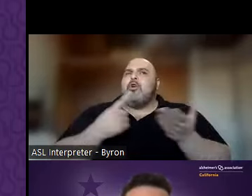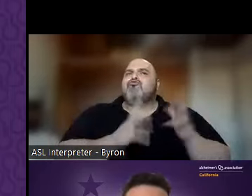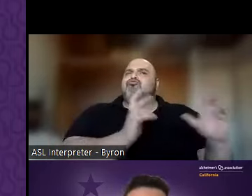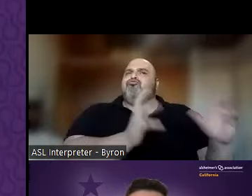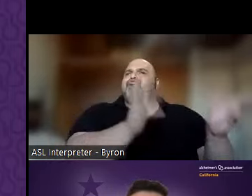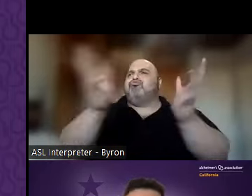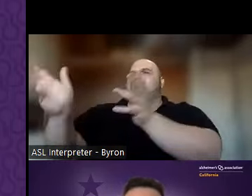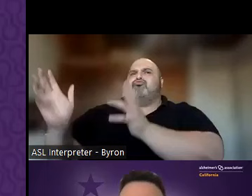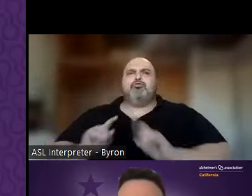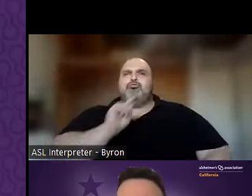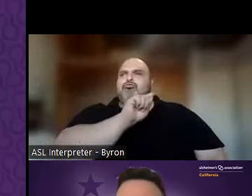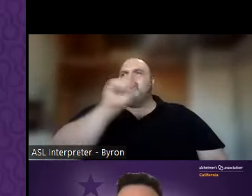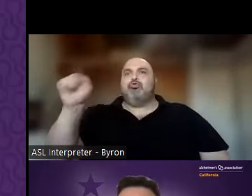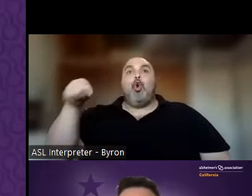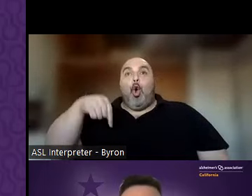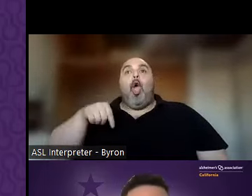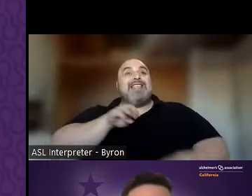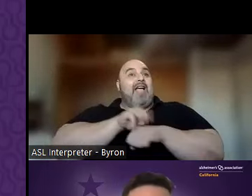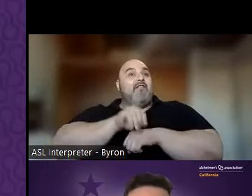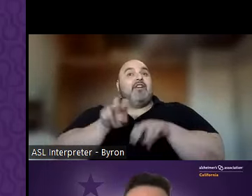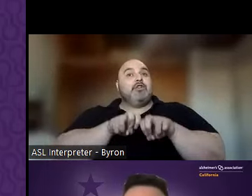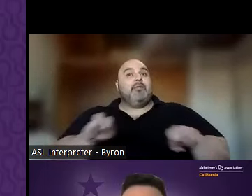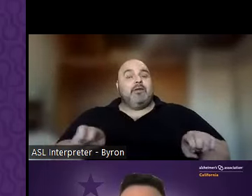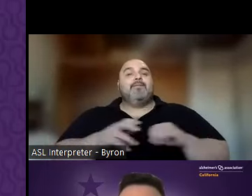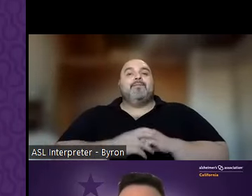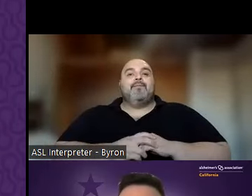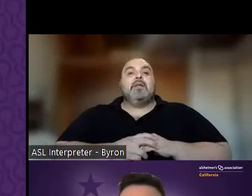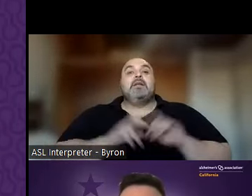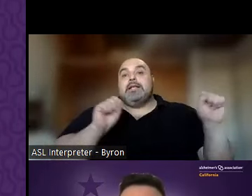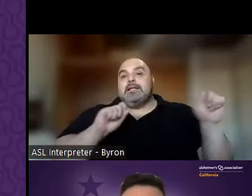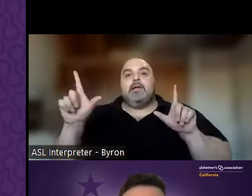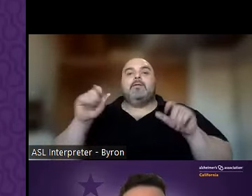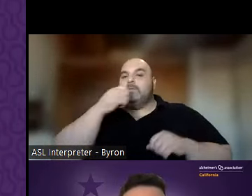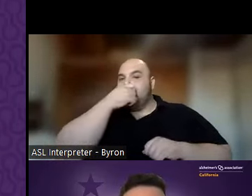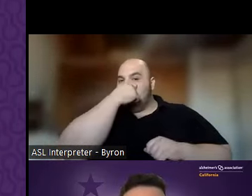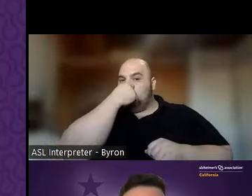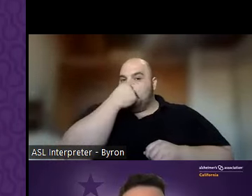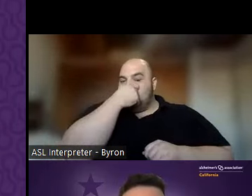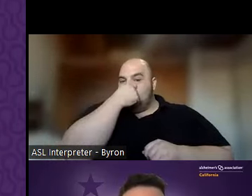at this advisory committee. Next slide.